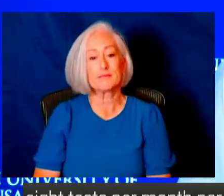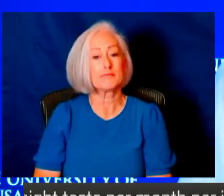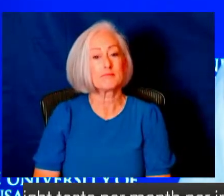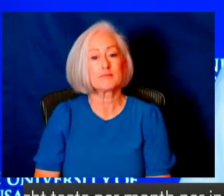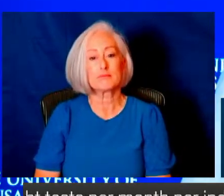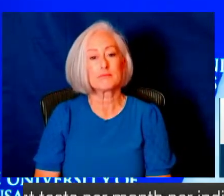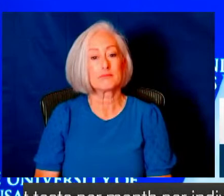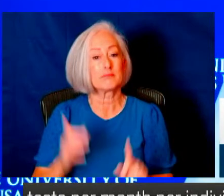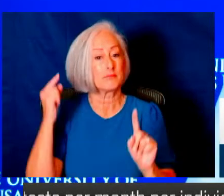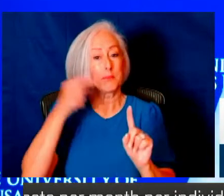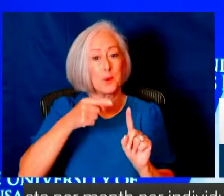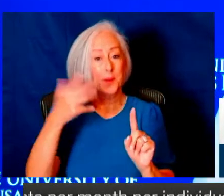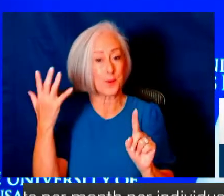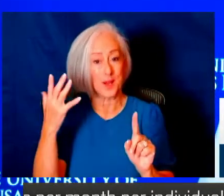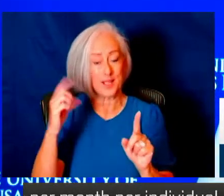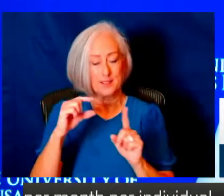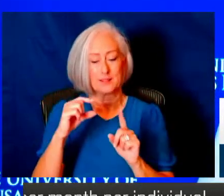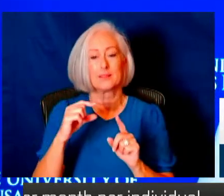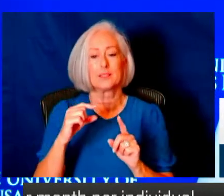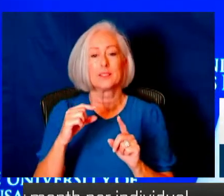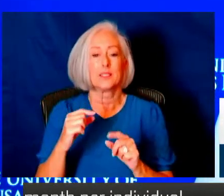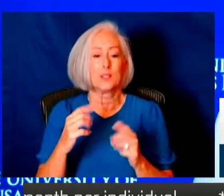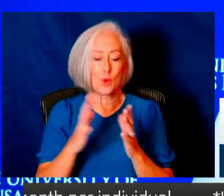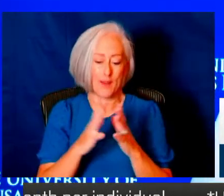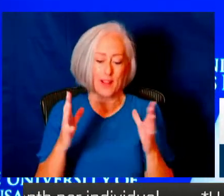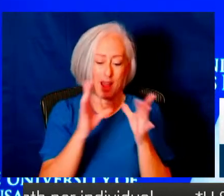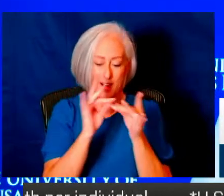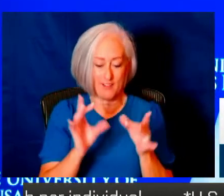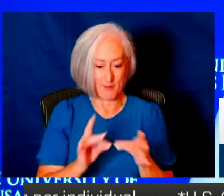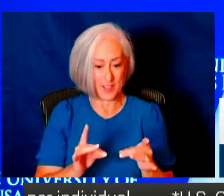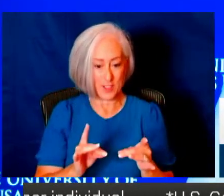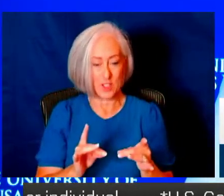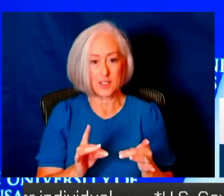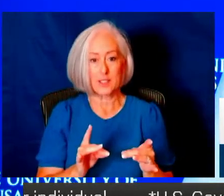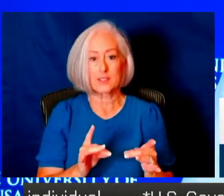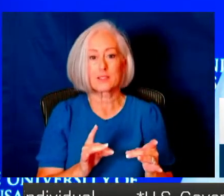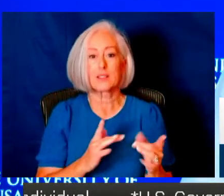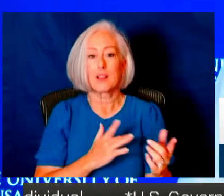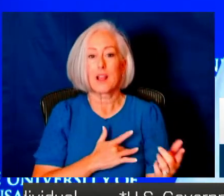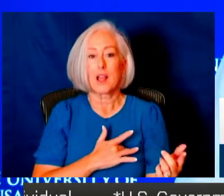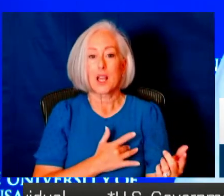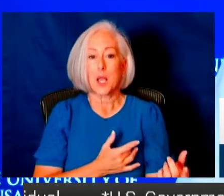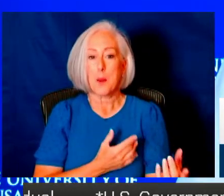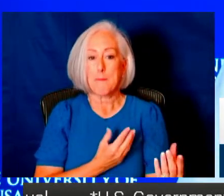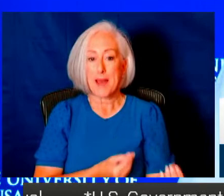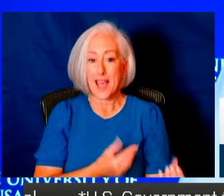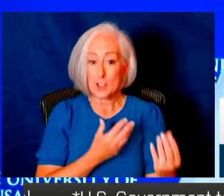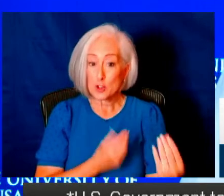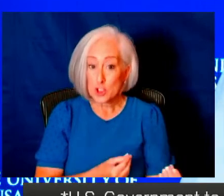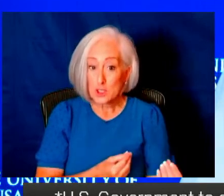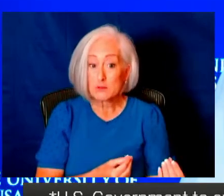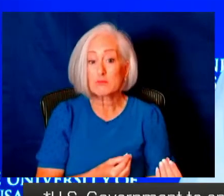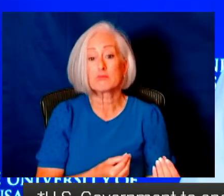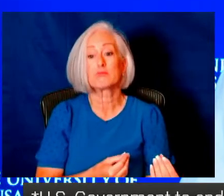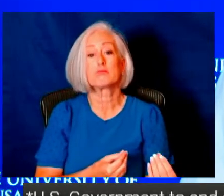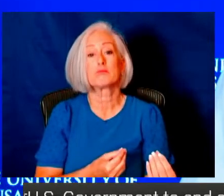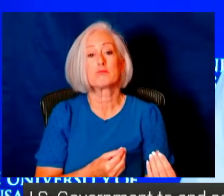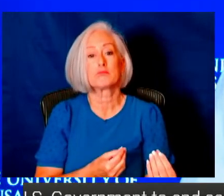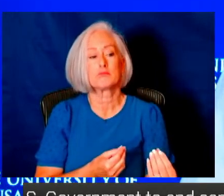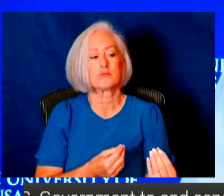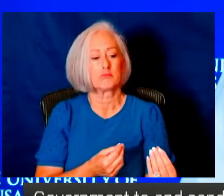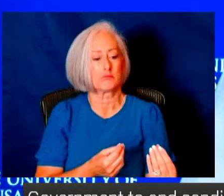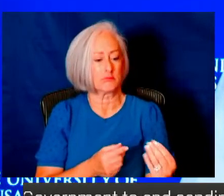word, obviously there were a lot of messages here. One word, compassion. And in this time of so much division for